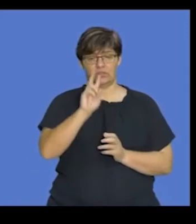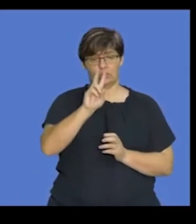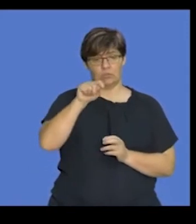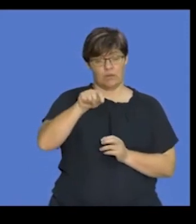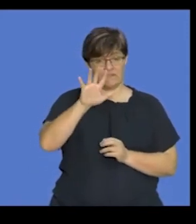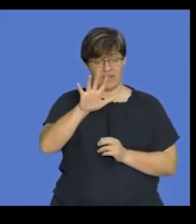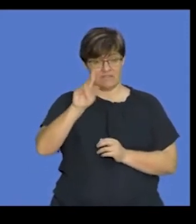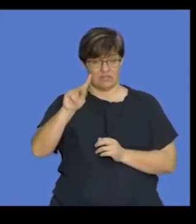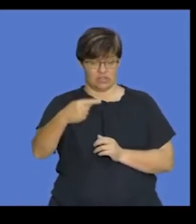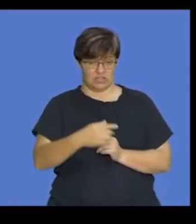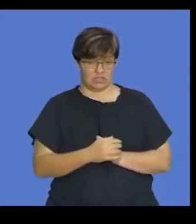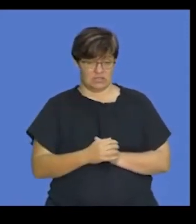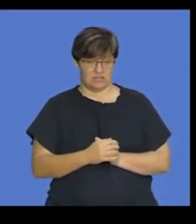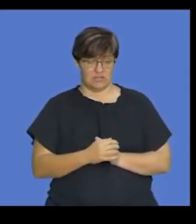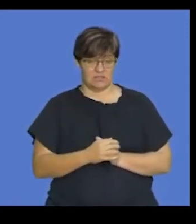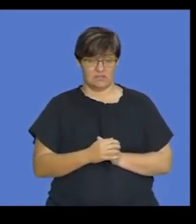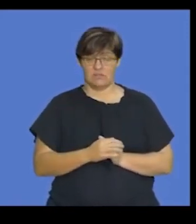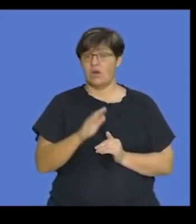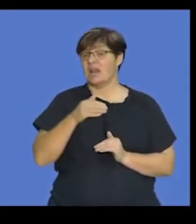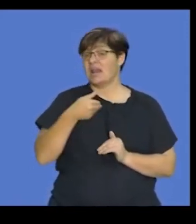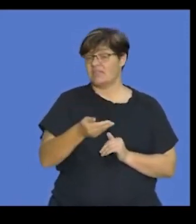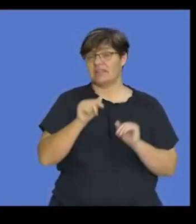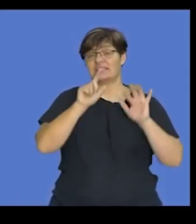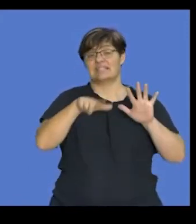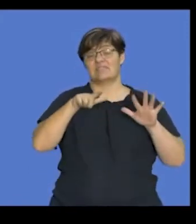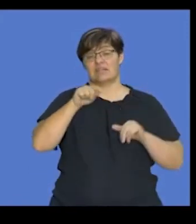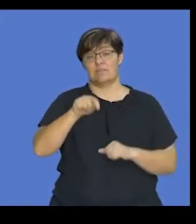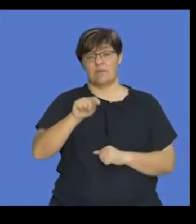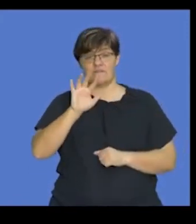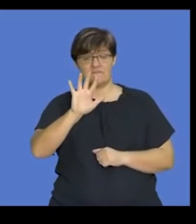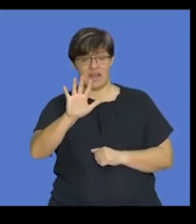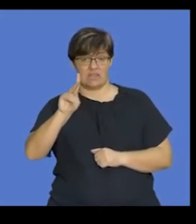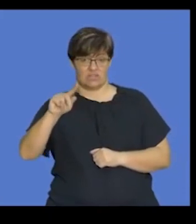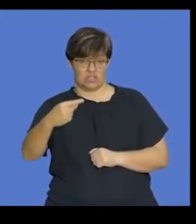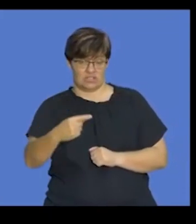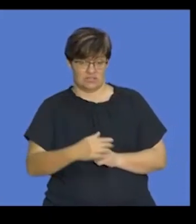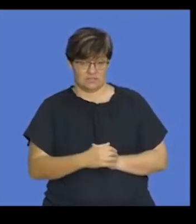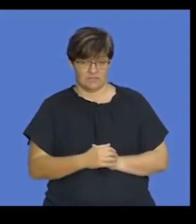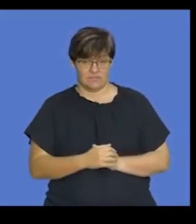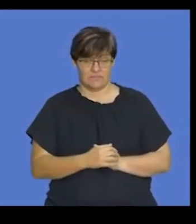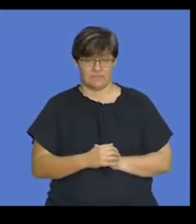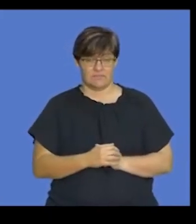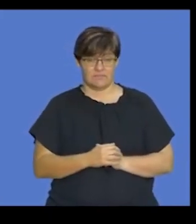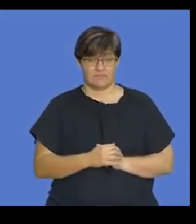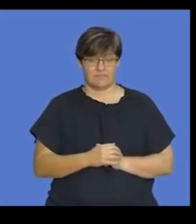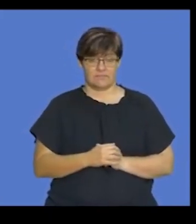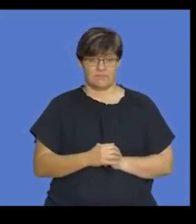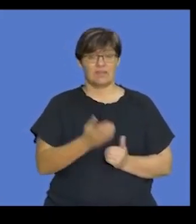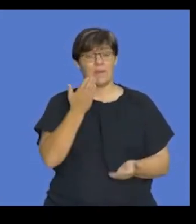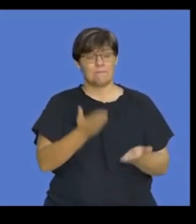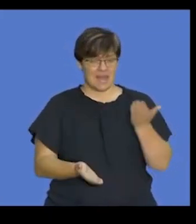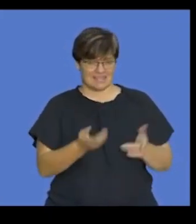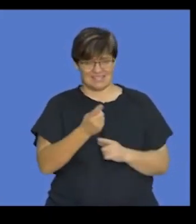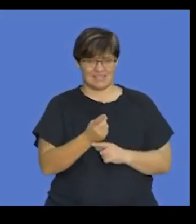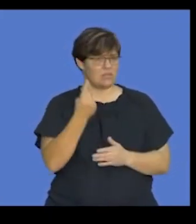2.5. So that gives me 17.5 kilograms. That is the only thing that